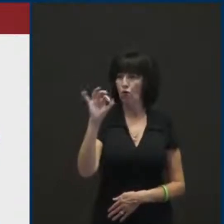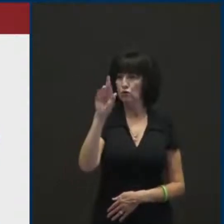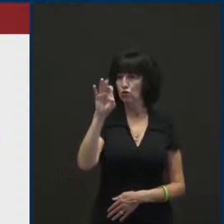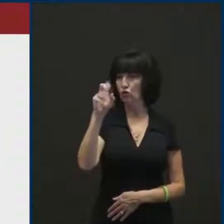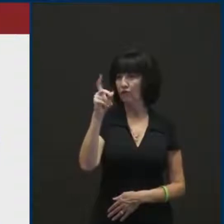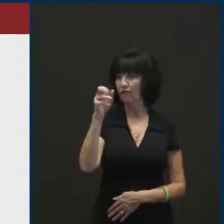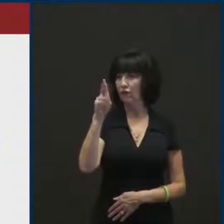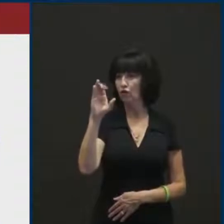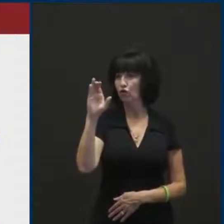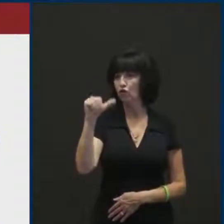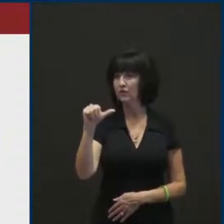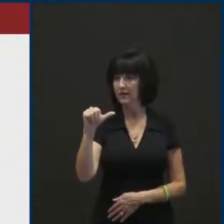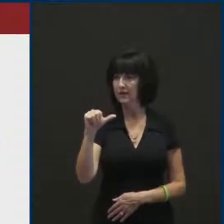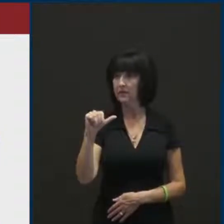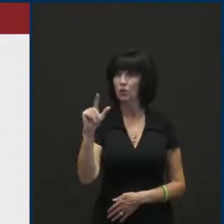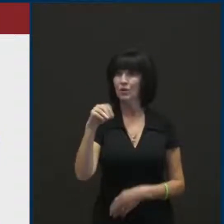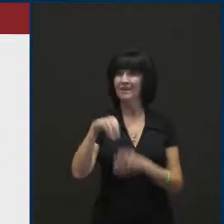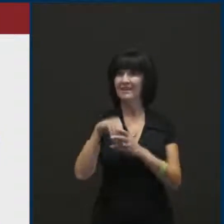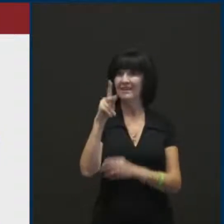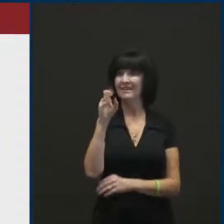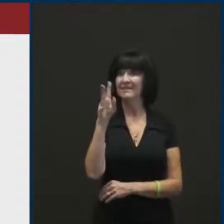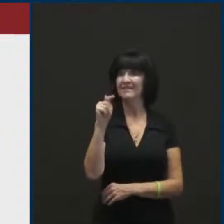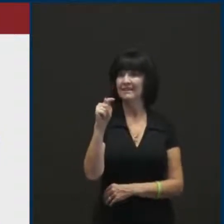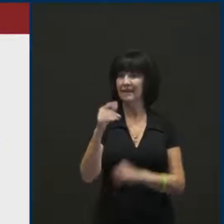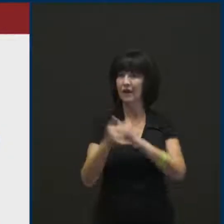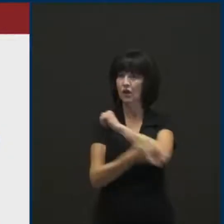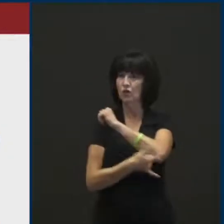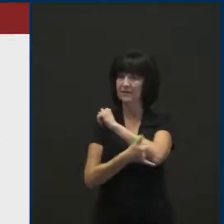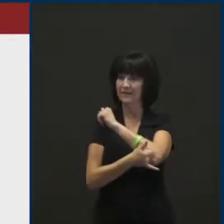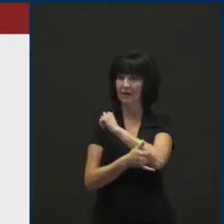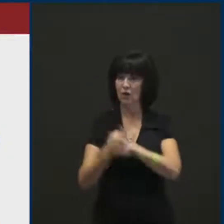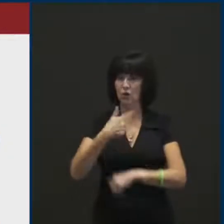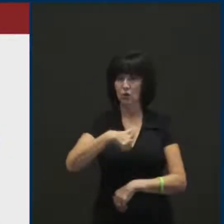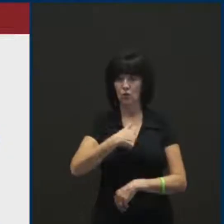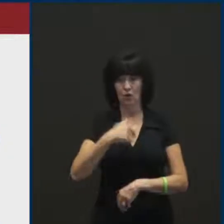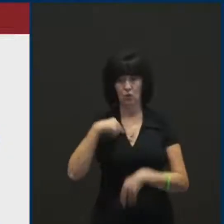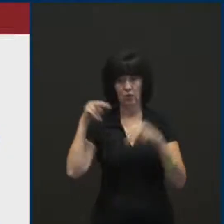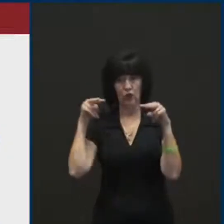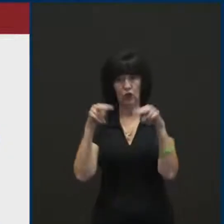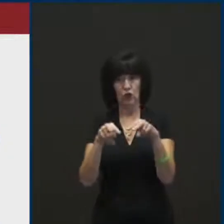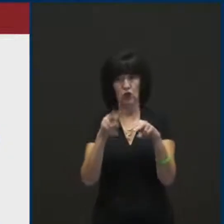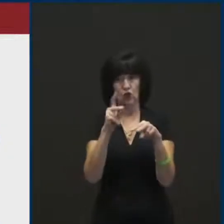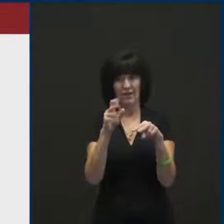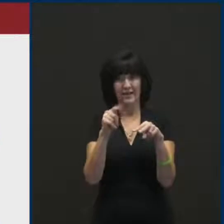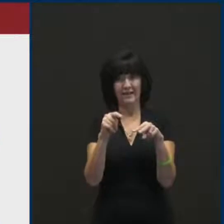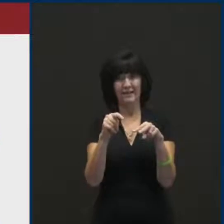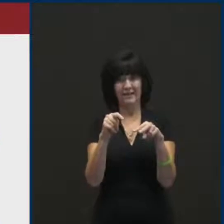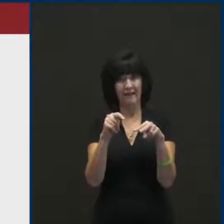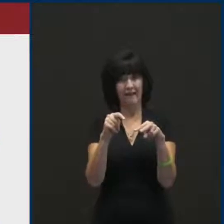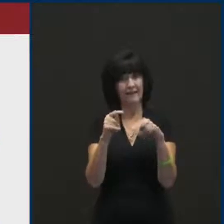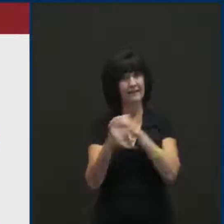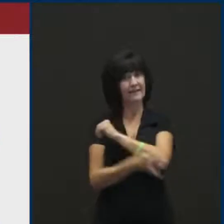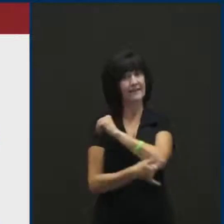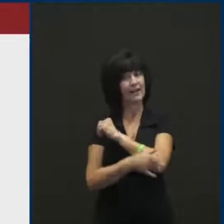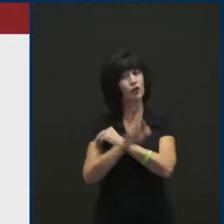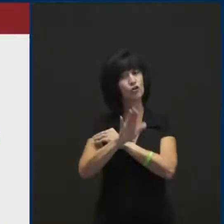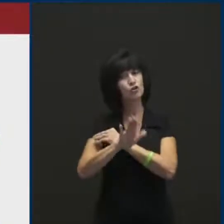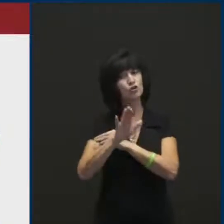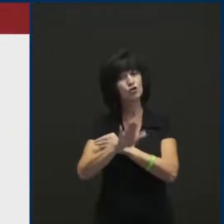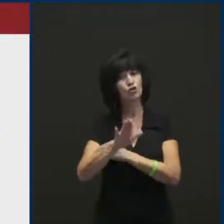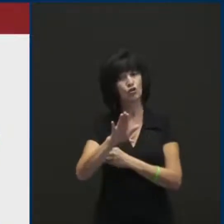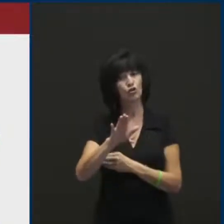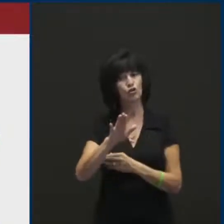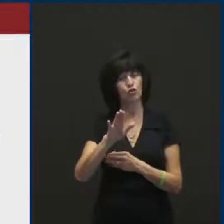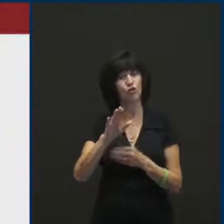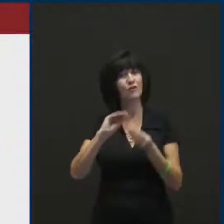County. In fact, when we look at the county-wide data, although Kent County case rates are the lowest